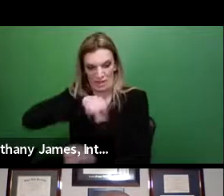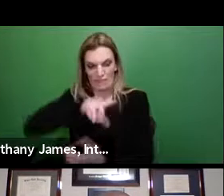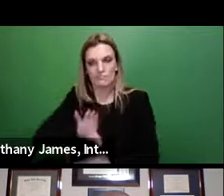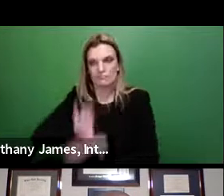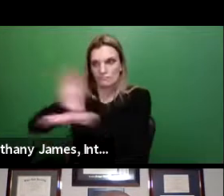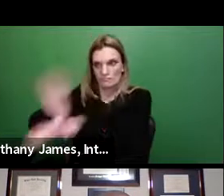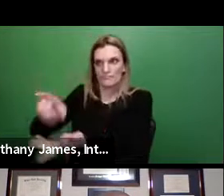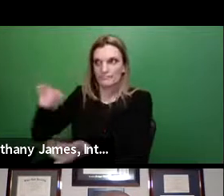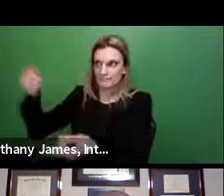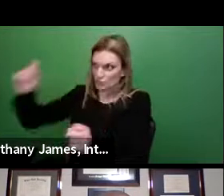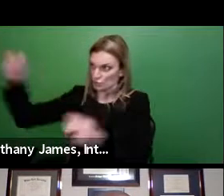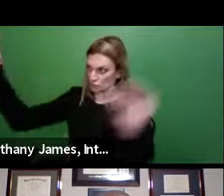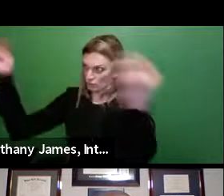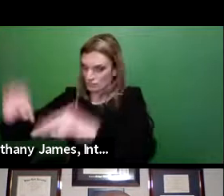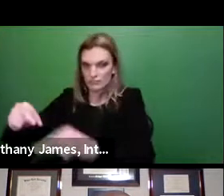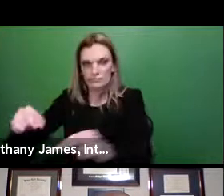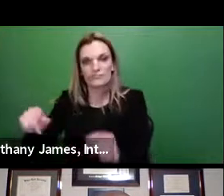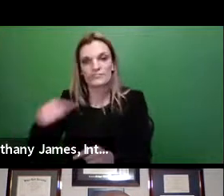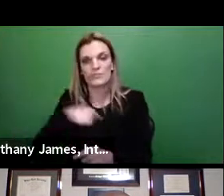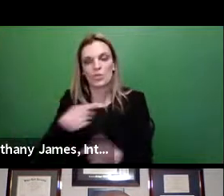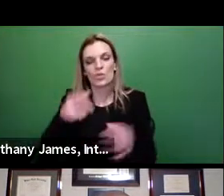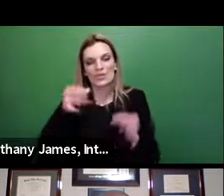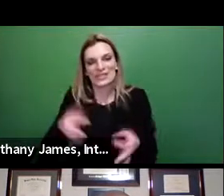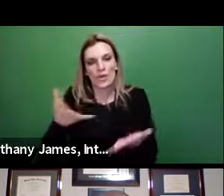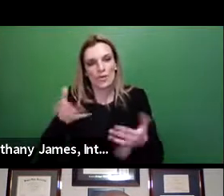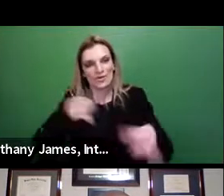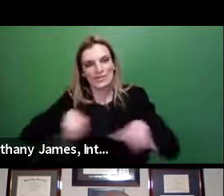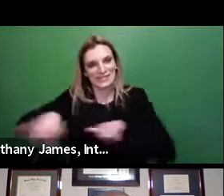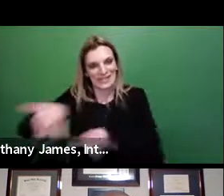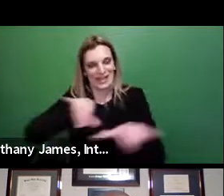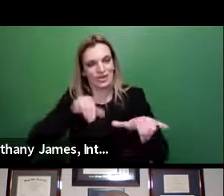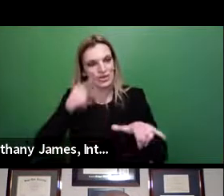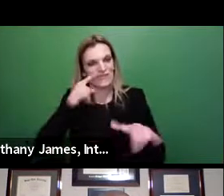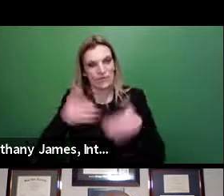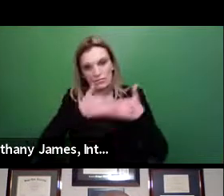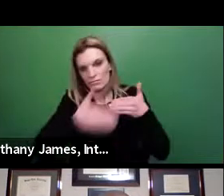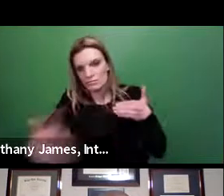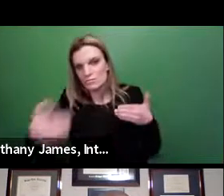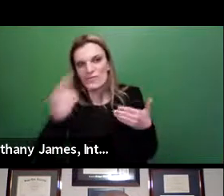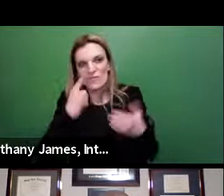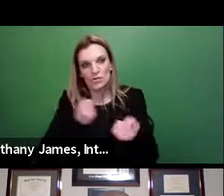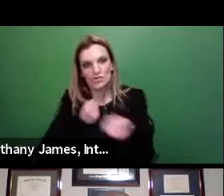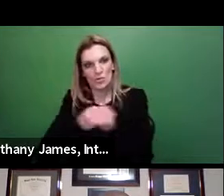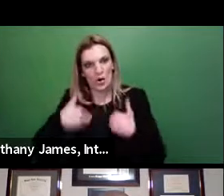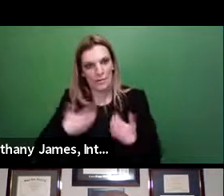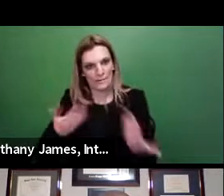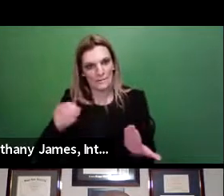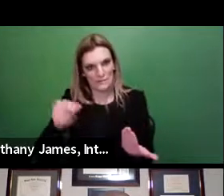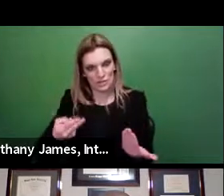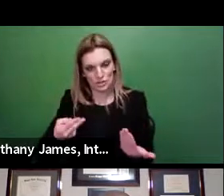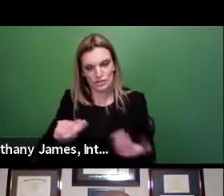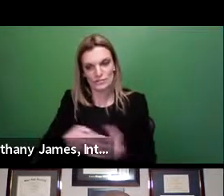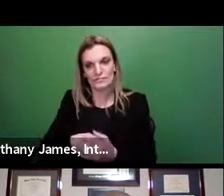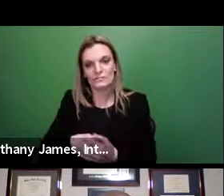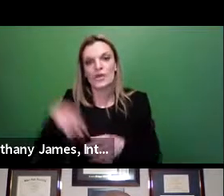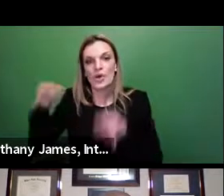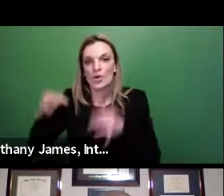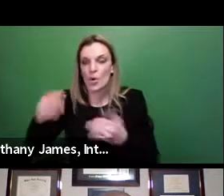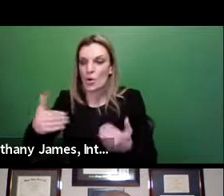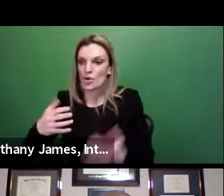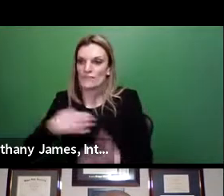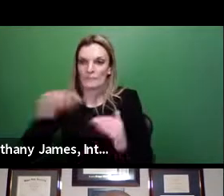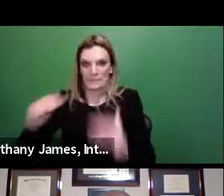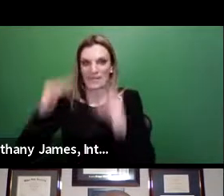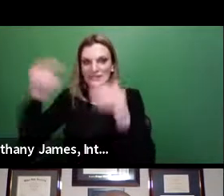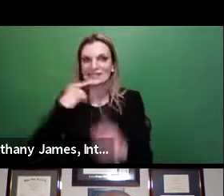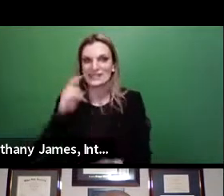will decide the issue of what the standard is for requesting an emotional support animal in Michigan. The Court of Appeals thought that we should apply an